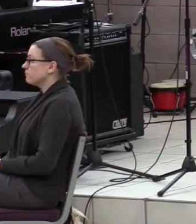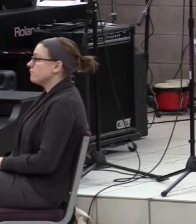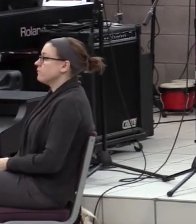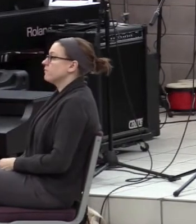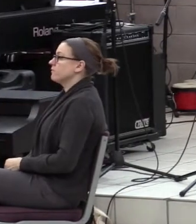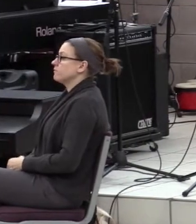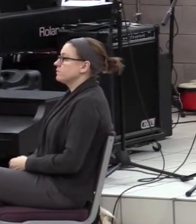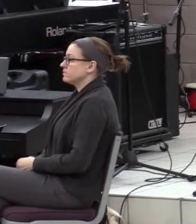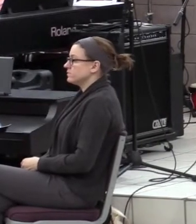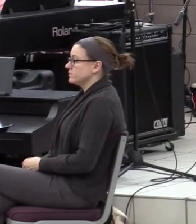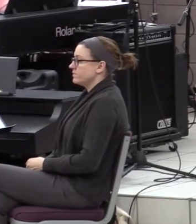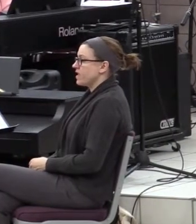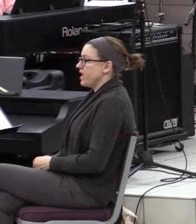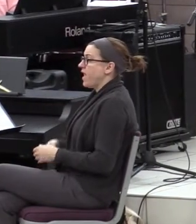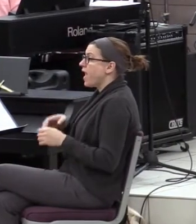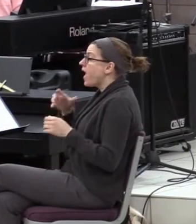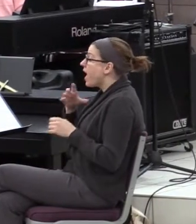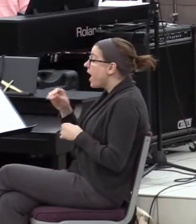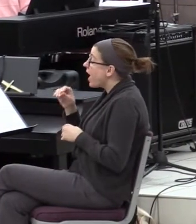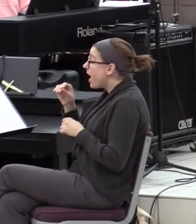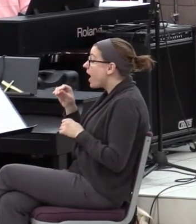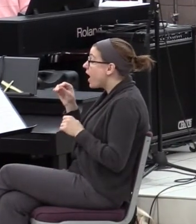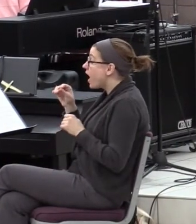and it is subversive.